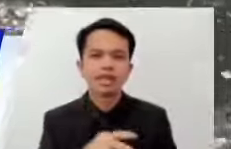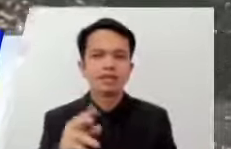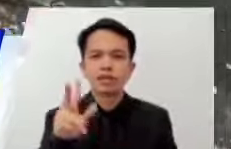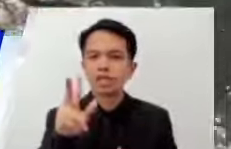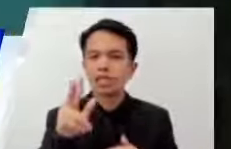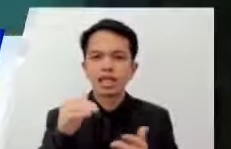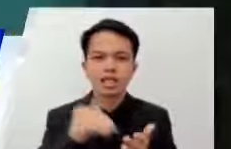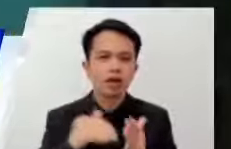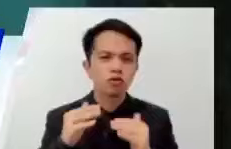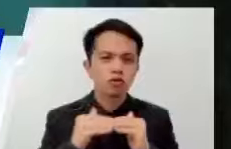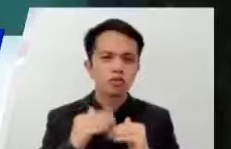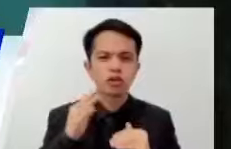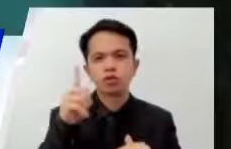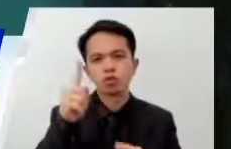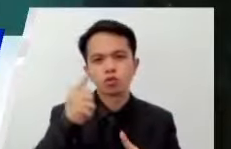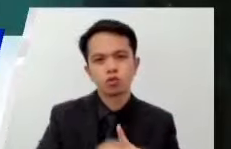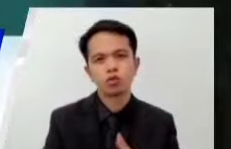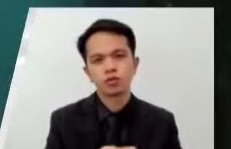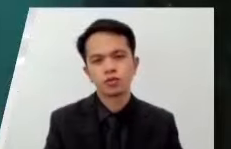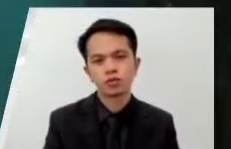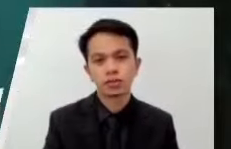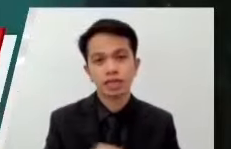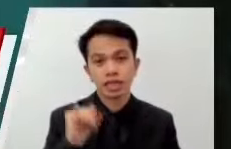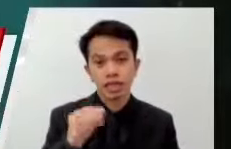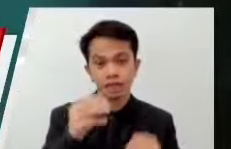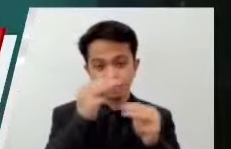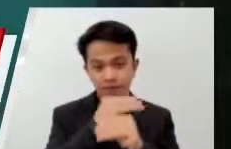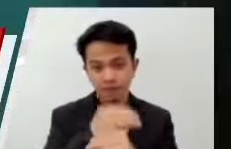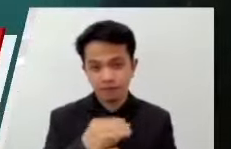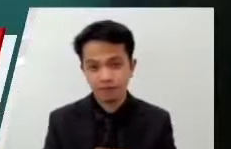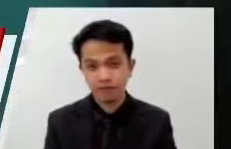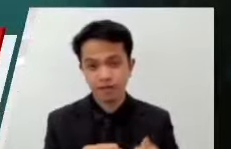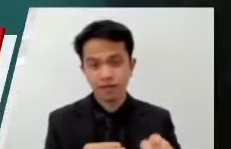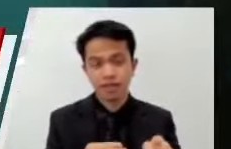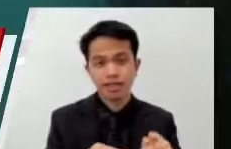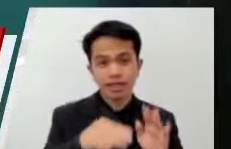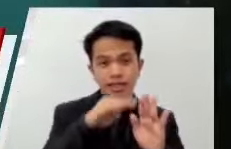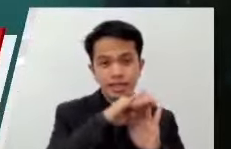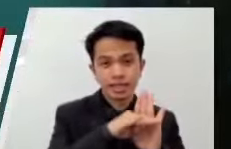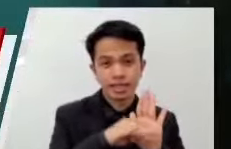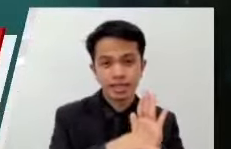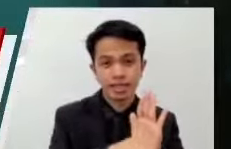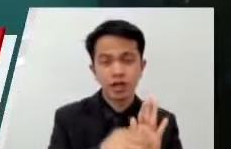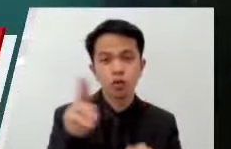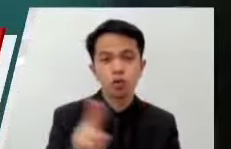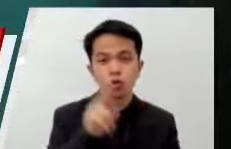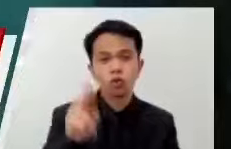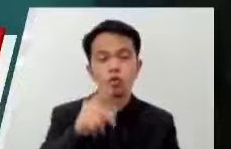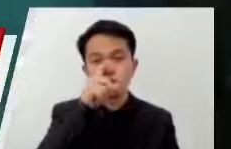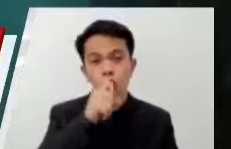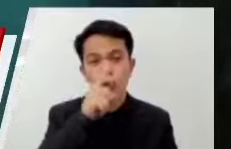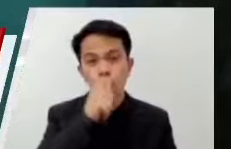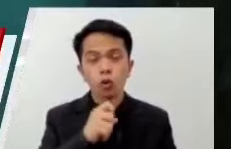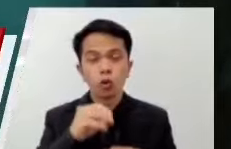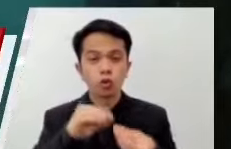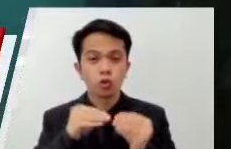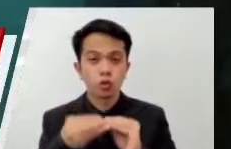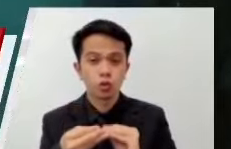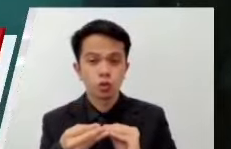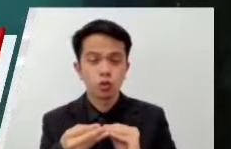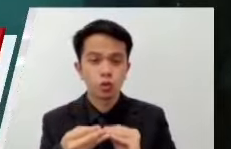buwan. When you compute poverty thresholds using an old number,